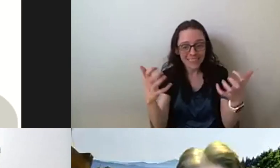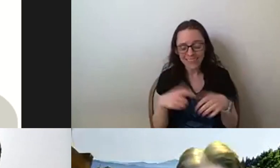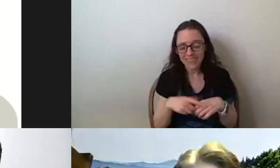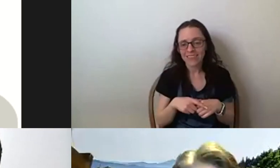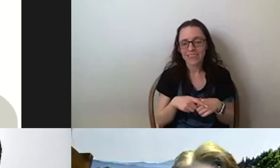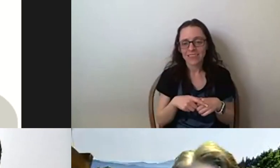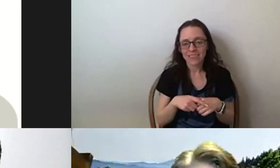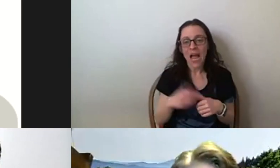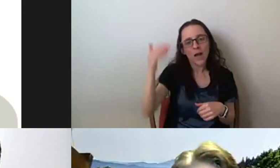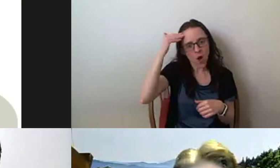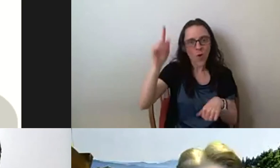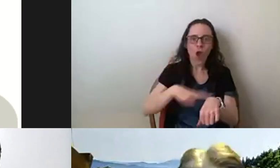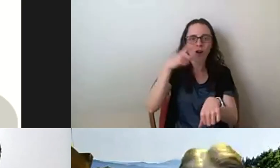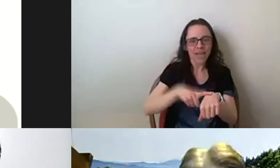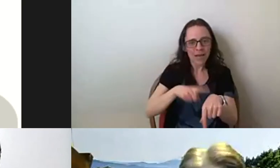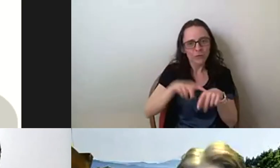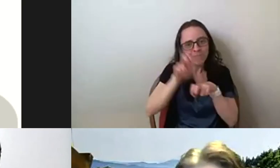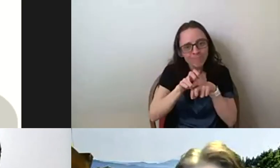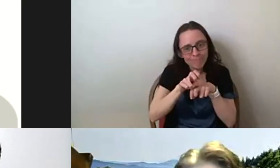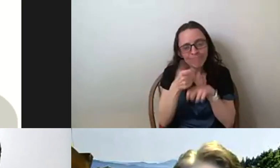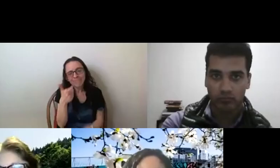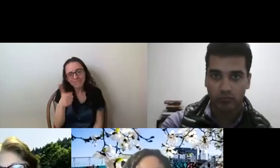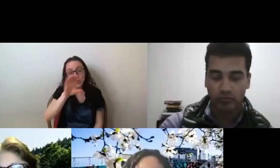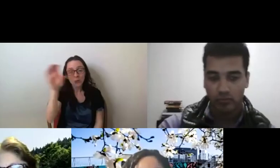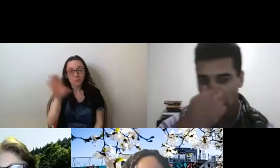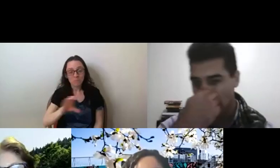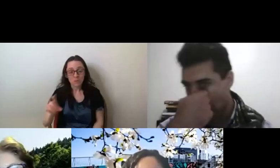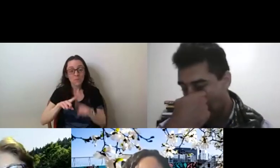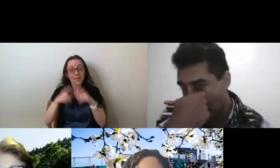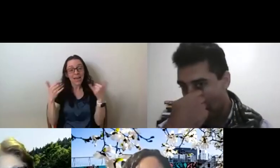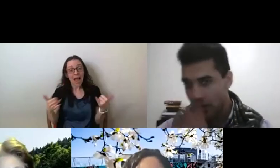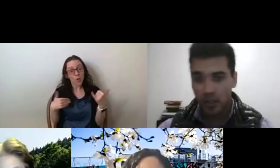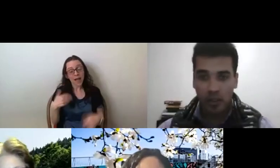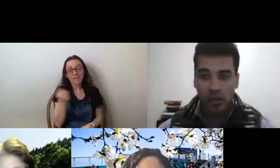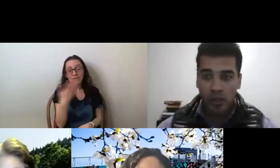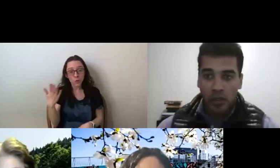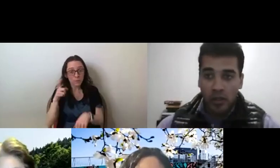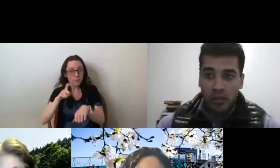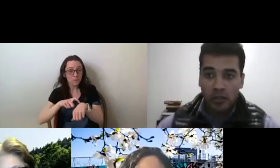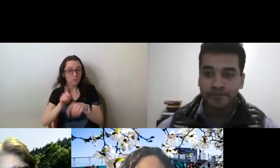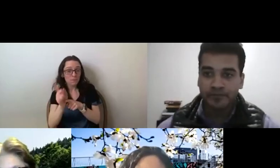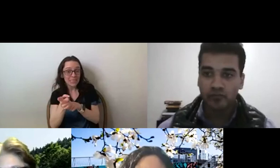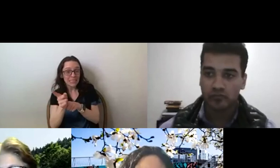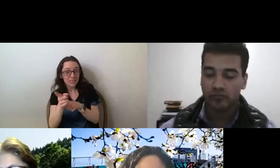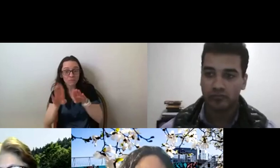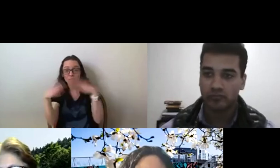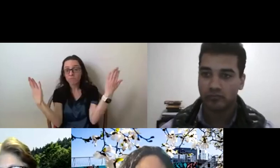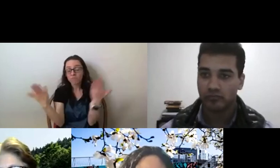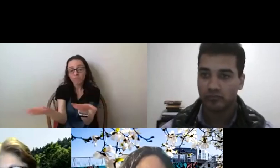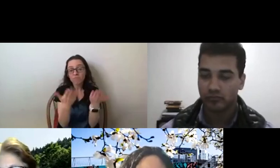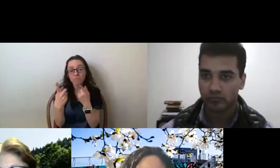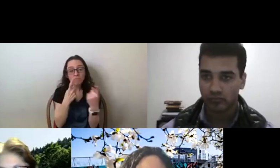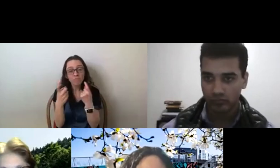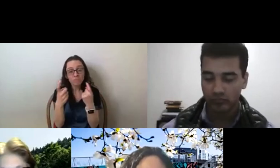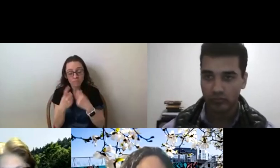time to stay on zoom. We know, but we do have some time, a few minutes for questions. If, um, you'd like to put any